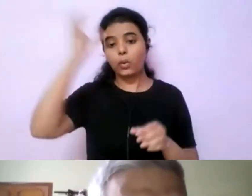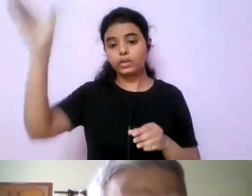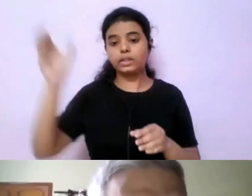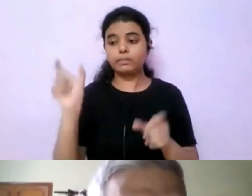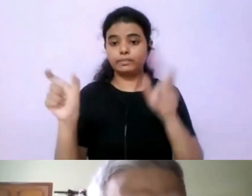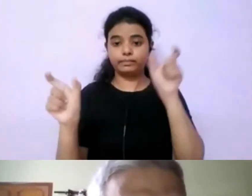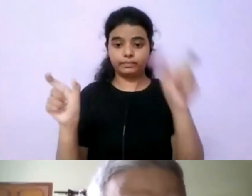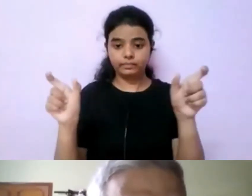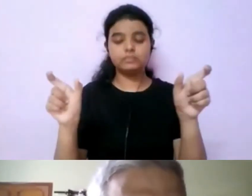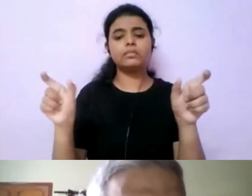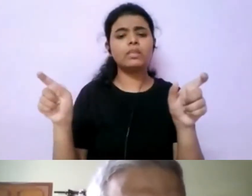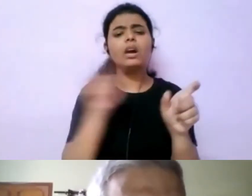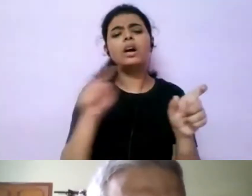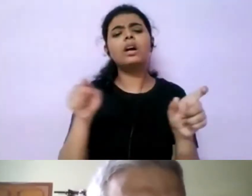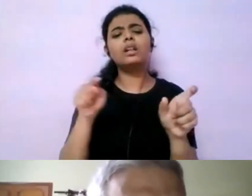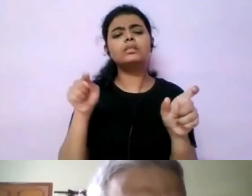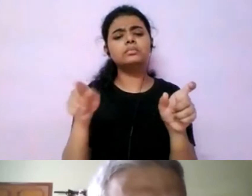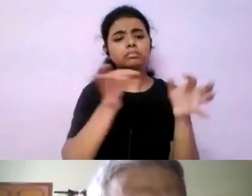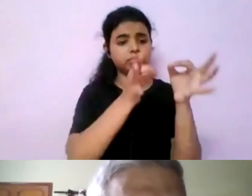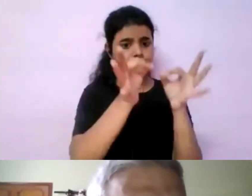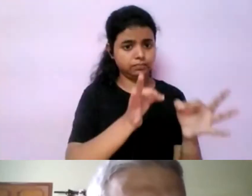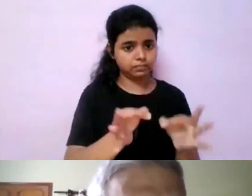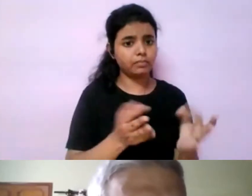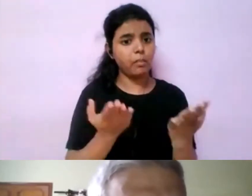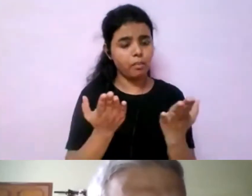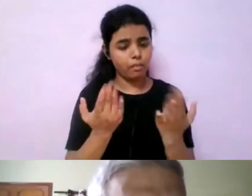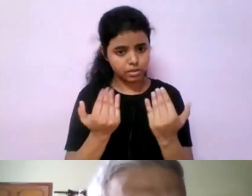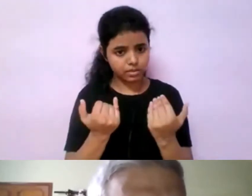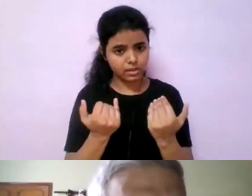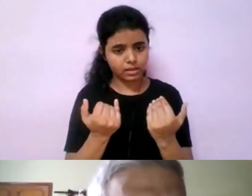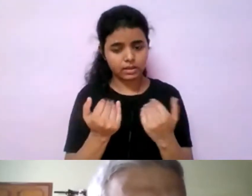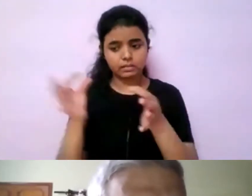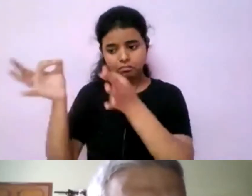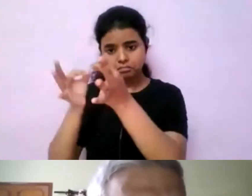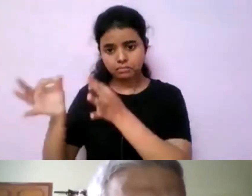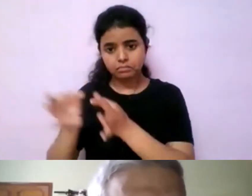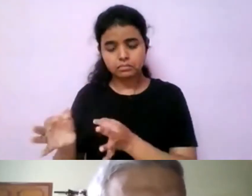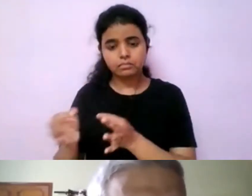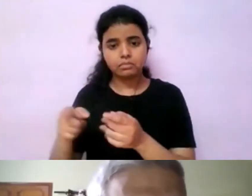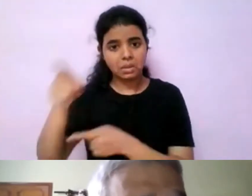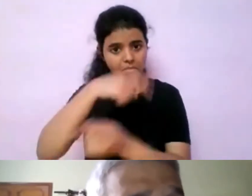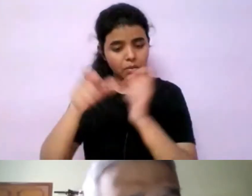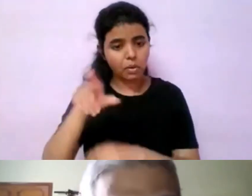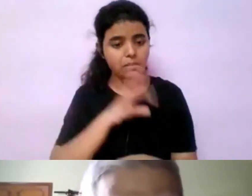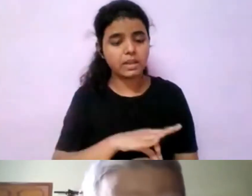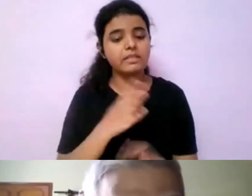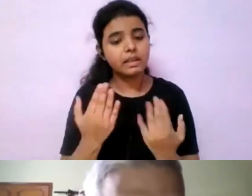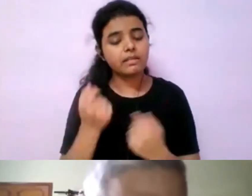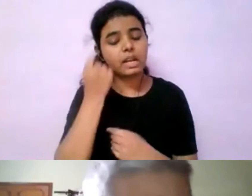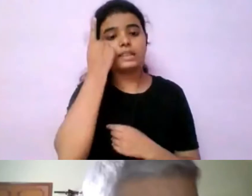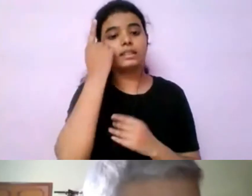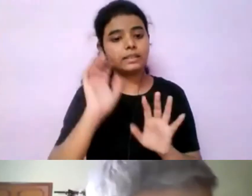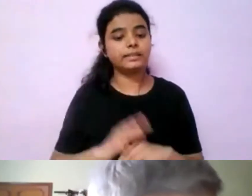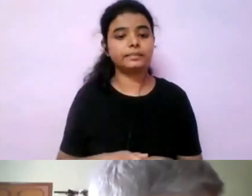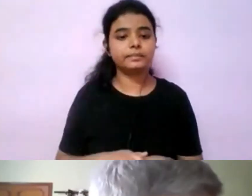your schema? Could you elaborate on this for the benefit of everyone present here? I mean,